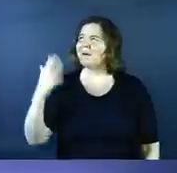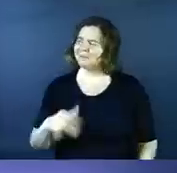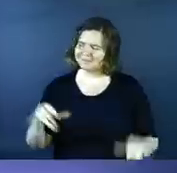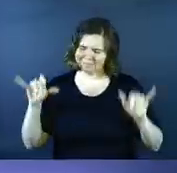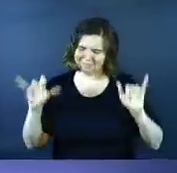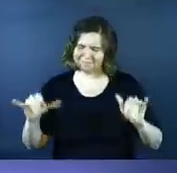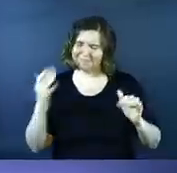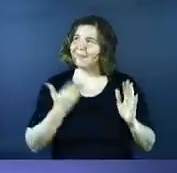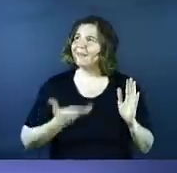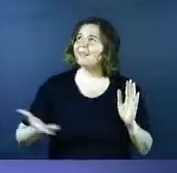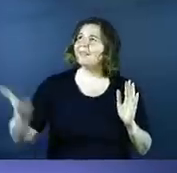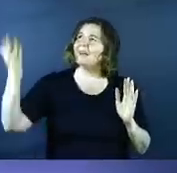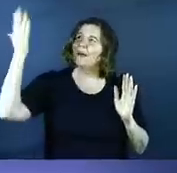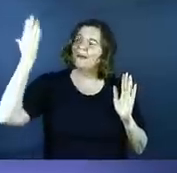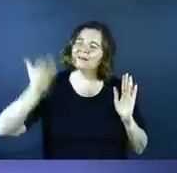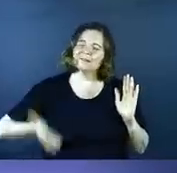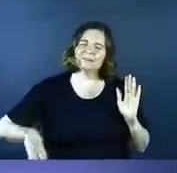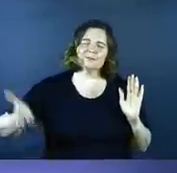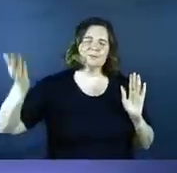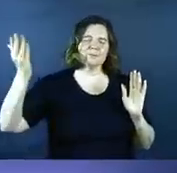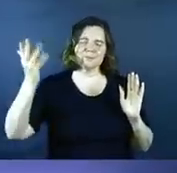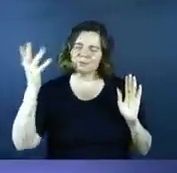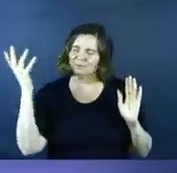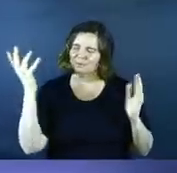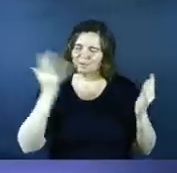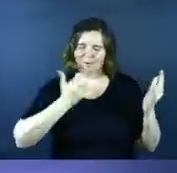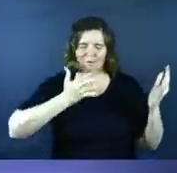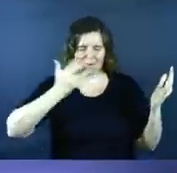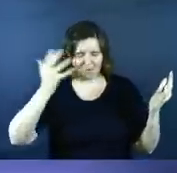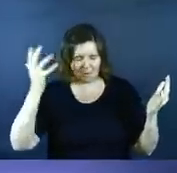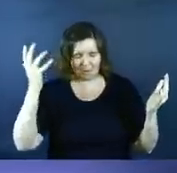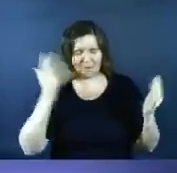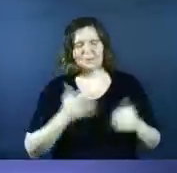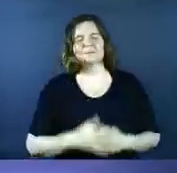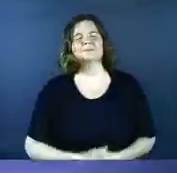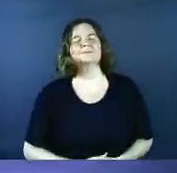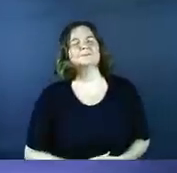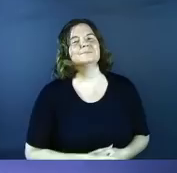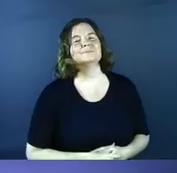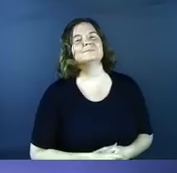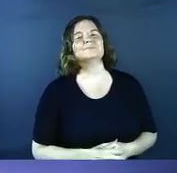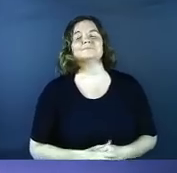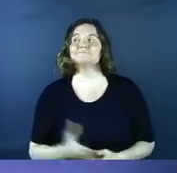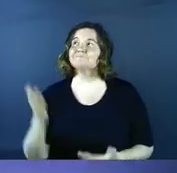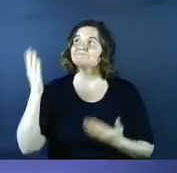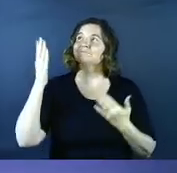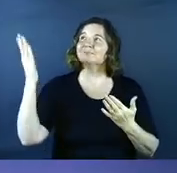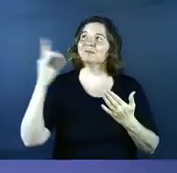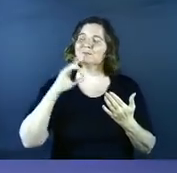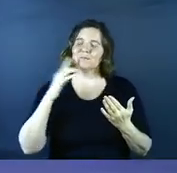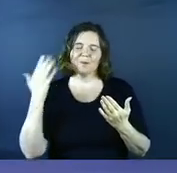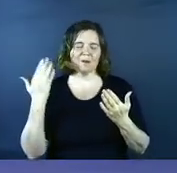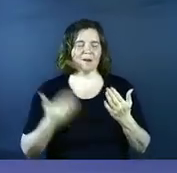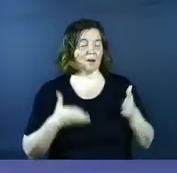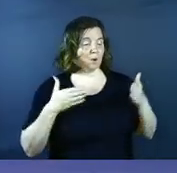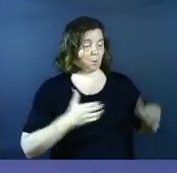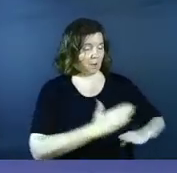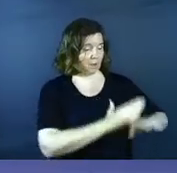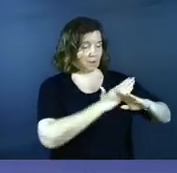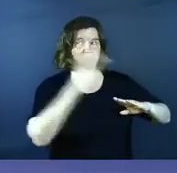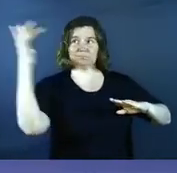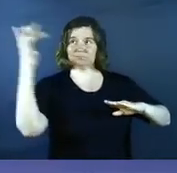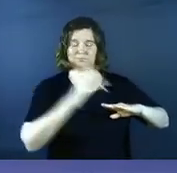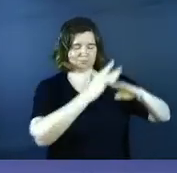Darkness, my God, that is who you are. You are. You